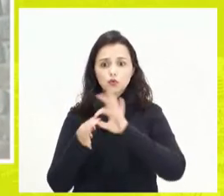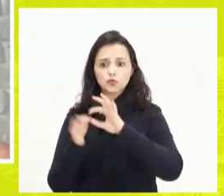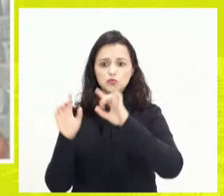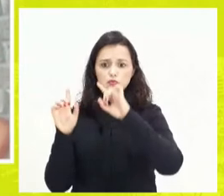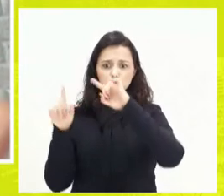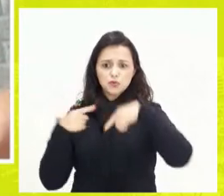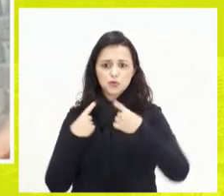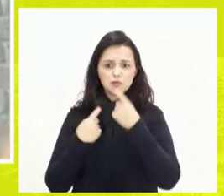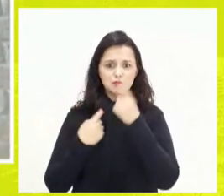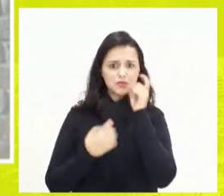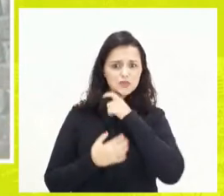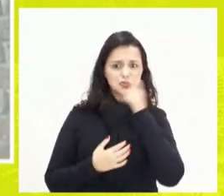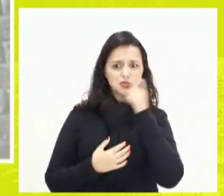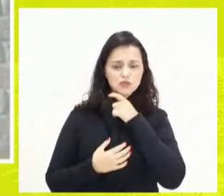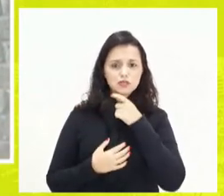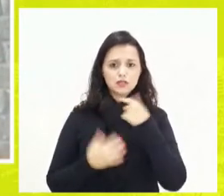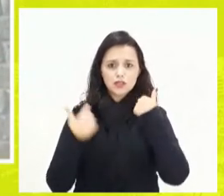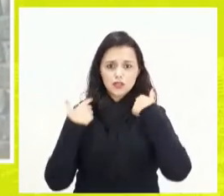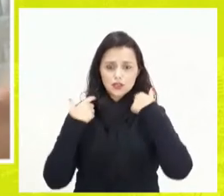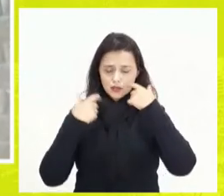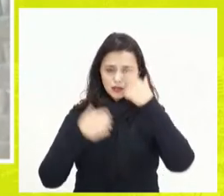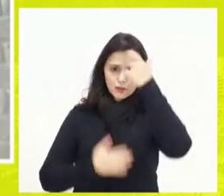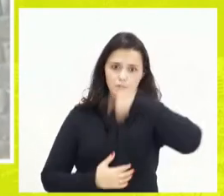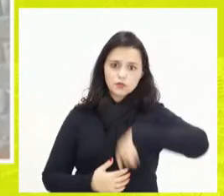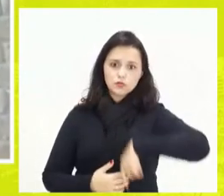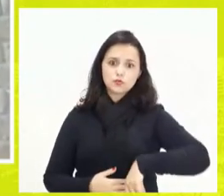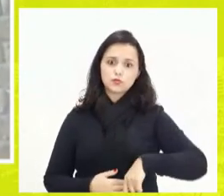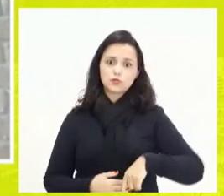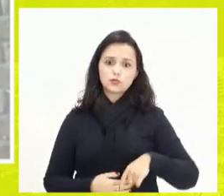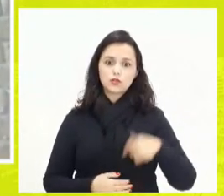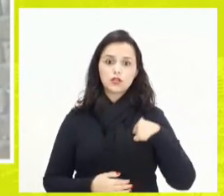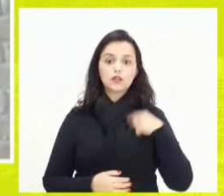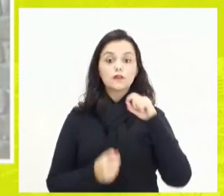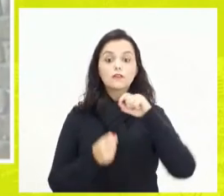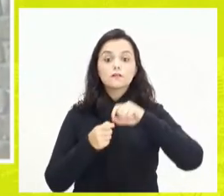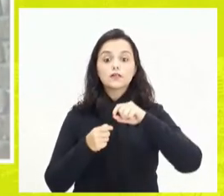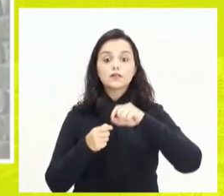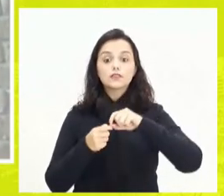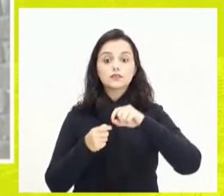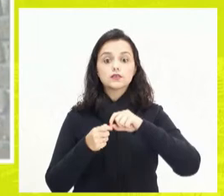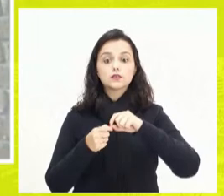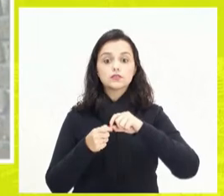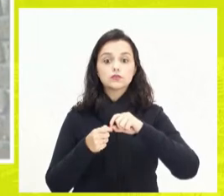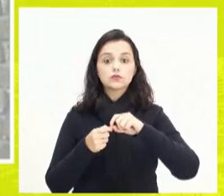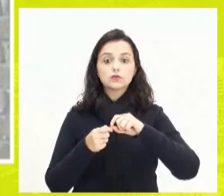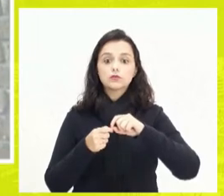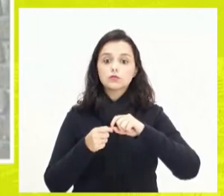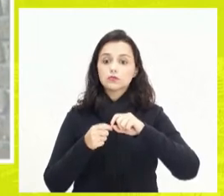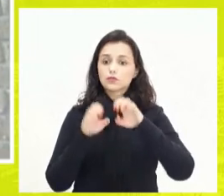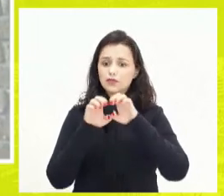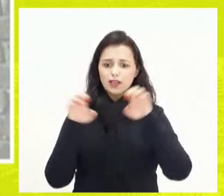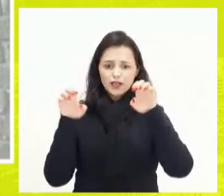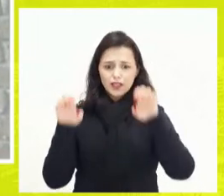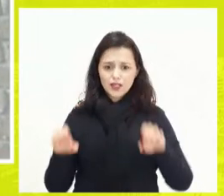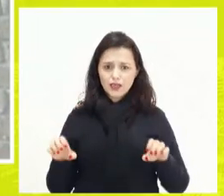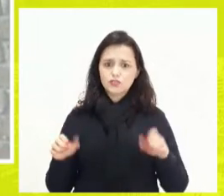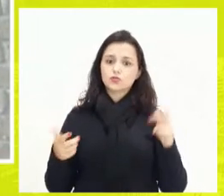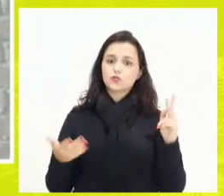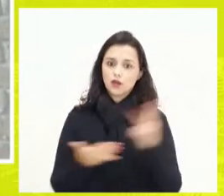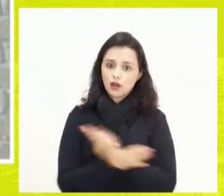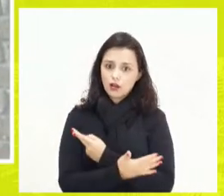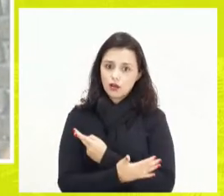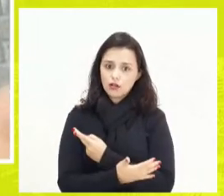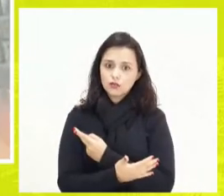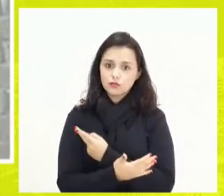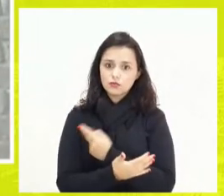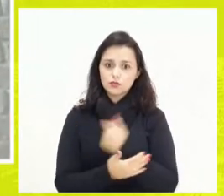a moral injury uh being doing something that is moral or ethically that i don't agree i